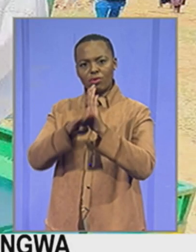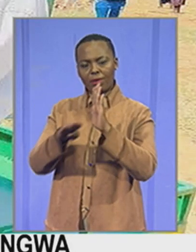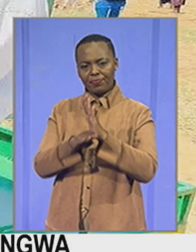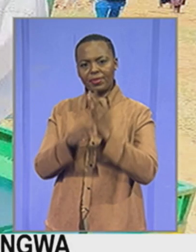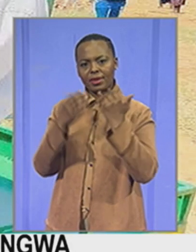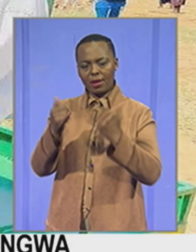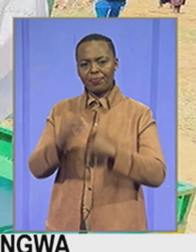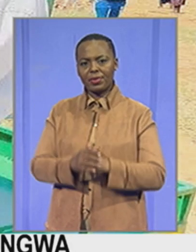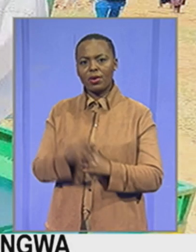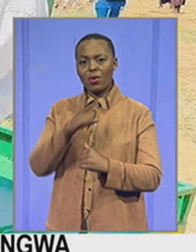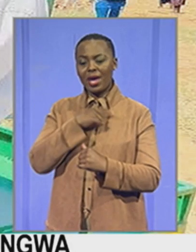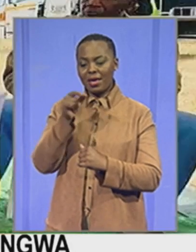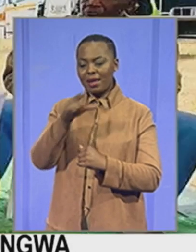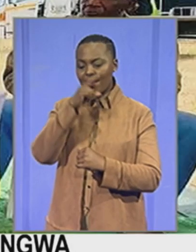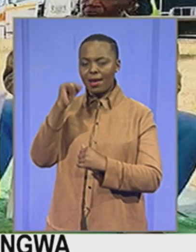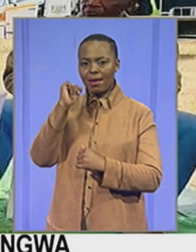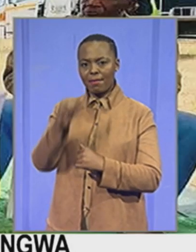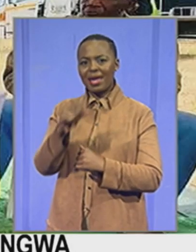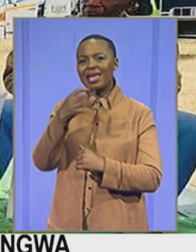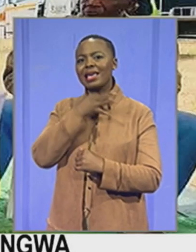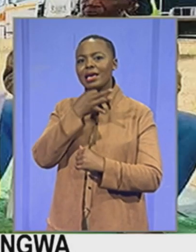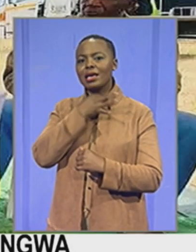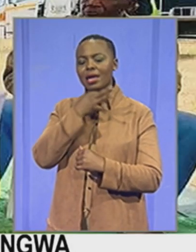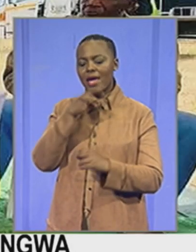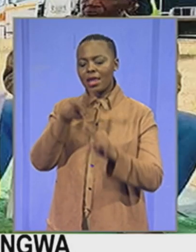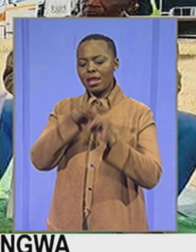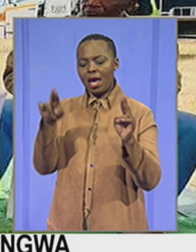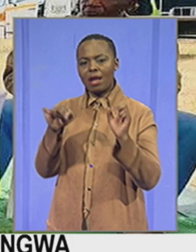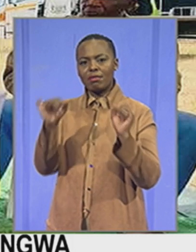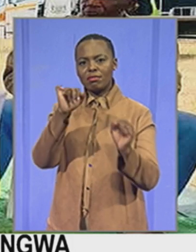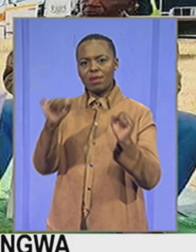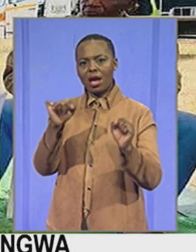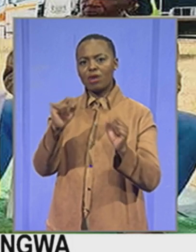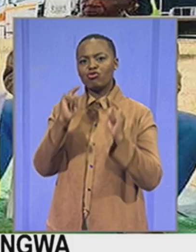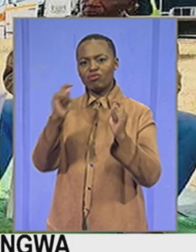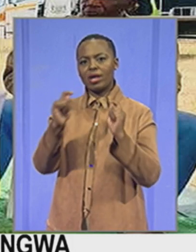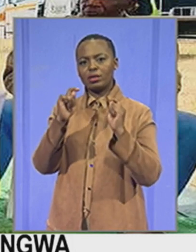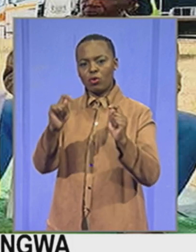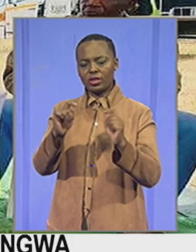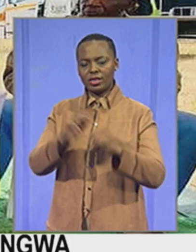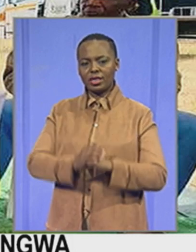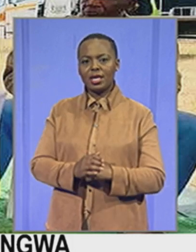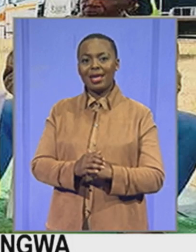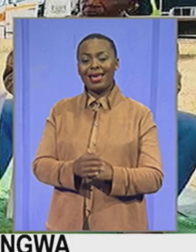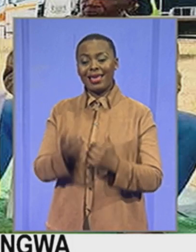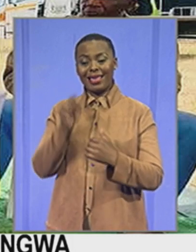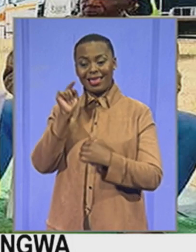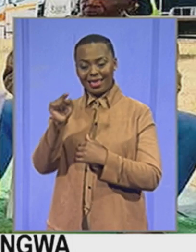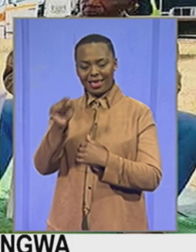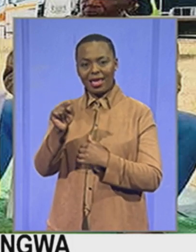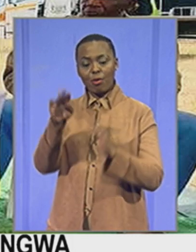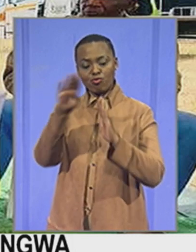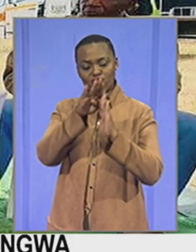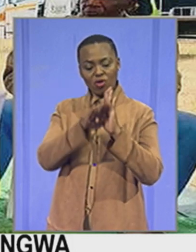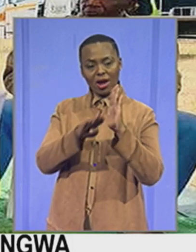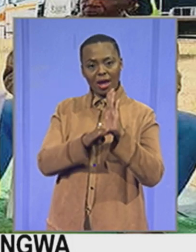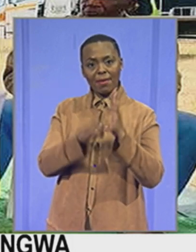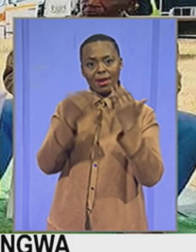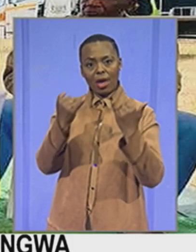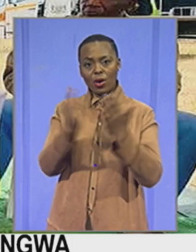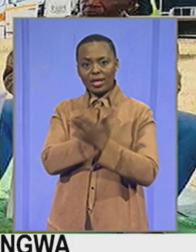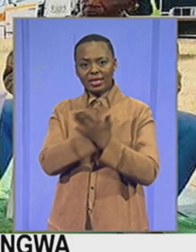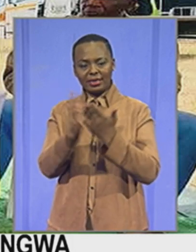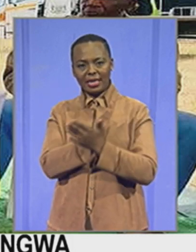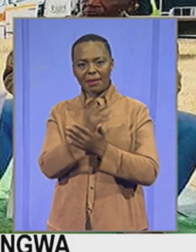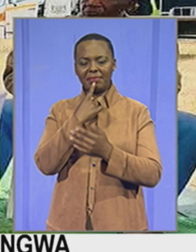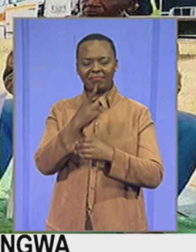non-motorized transport kgotsa non-motorized vehicles, mme leano le batho ba e leng gore ba le